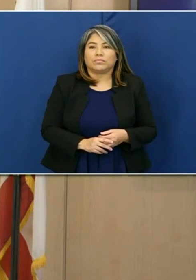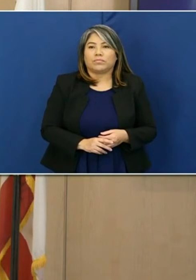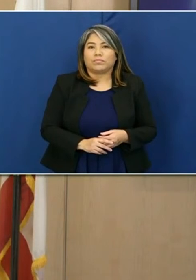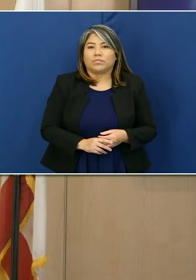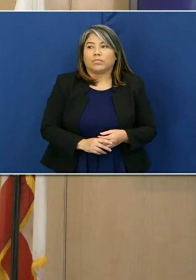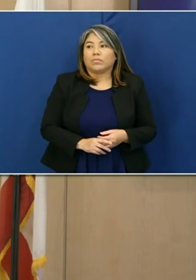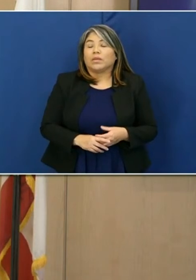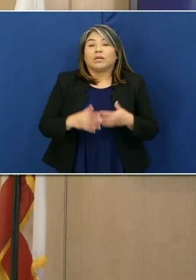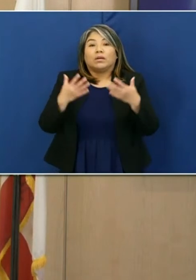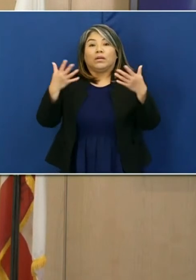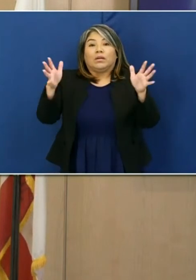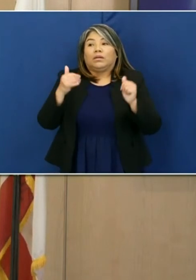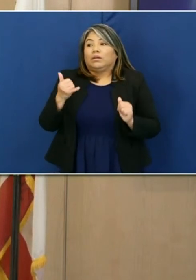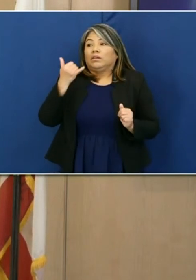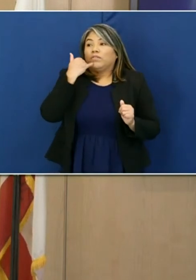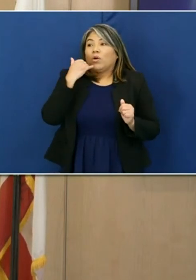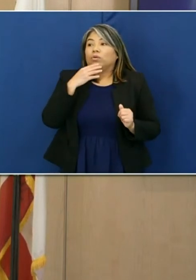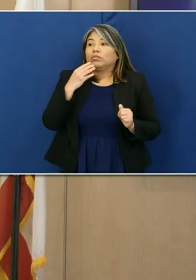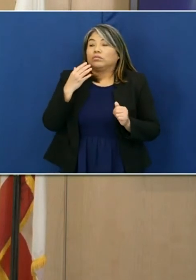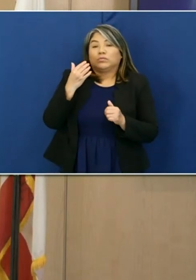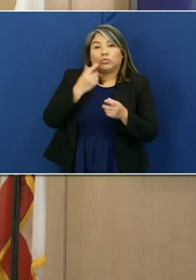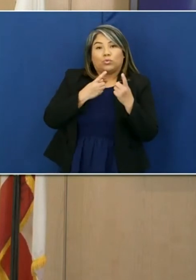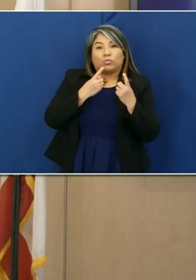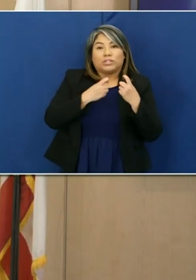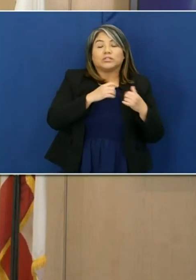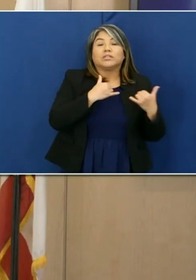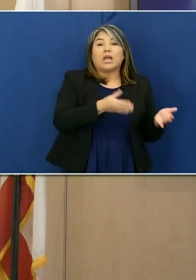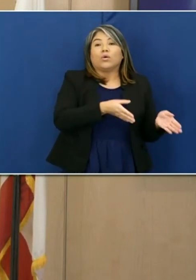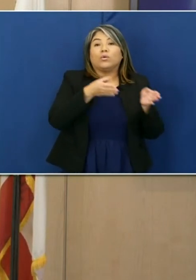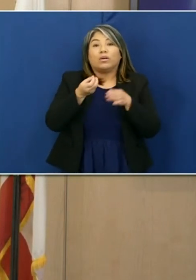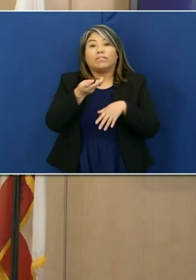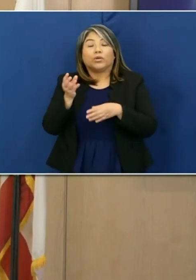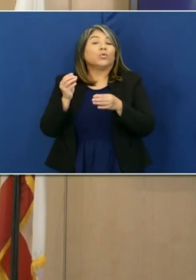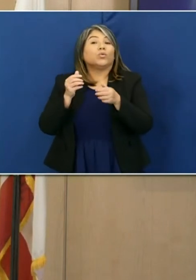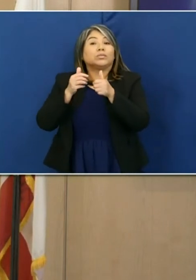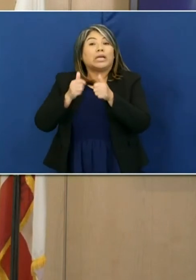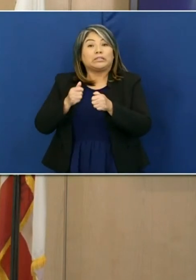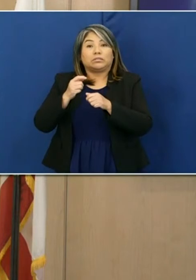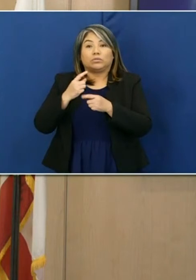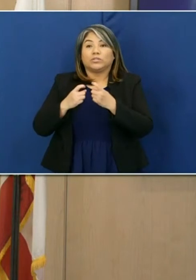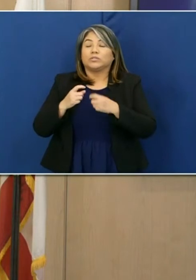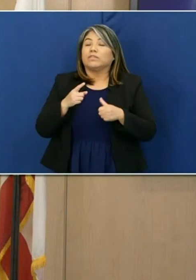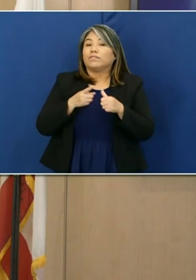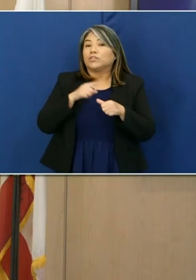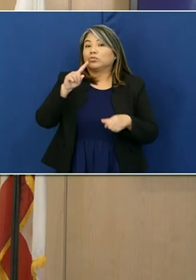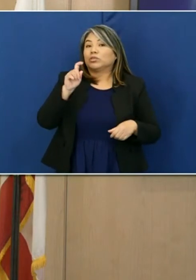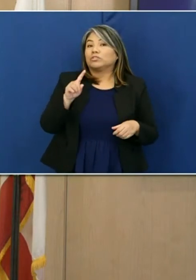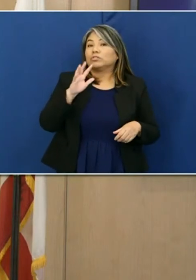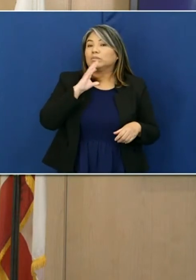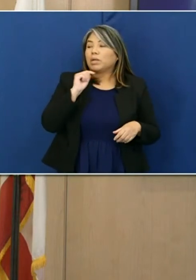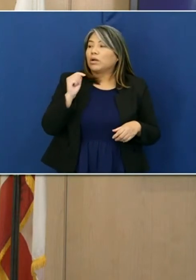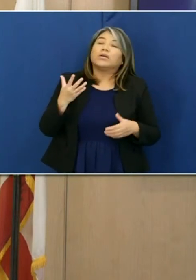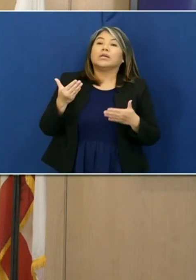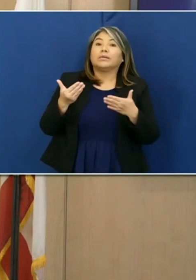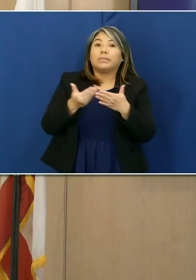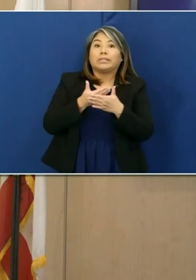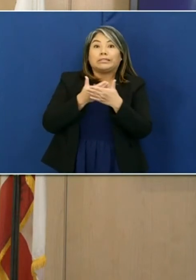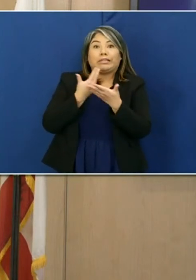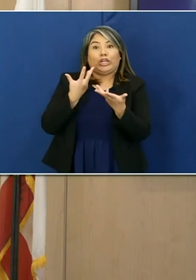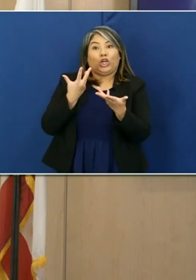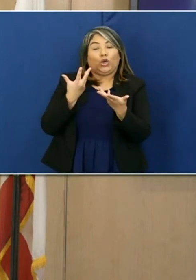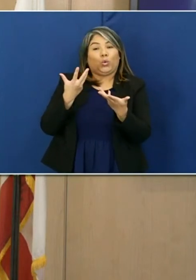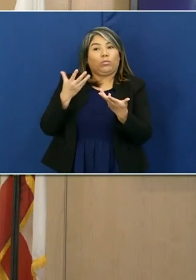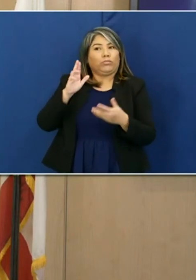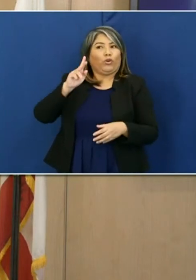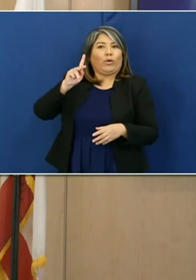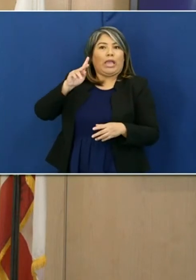Okay, that completes our phone-in questions. We have a number of texted questions now. The first one is dealing with, since this new variant is here, is there